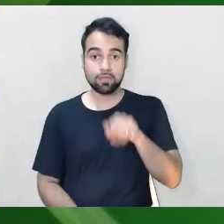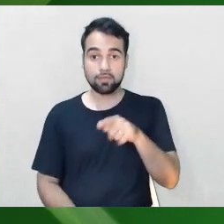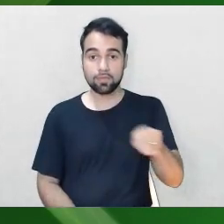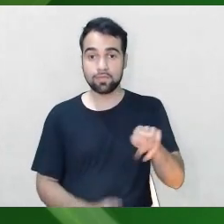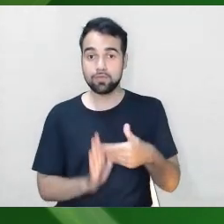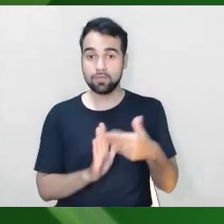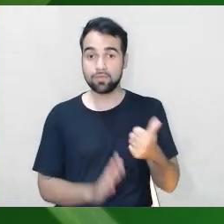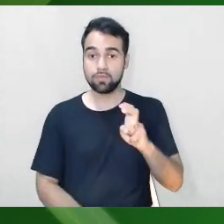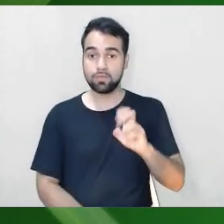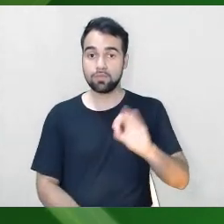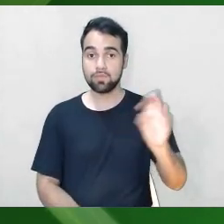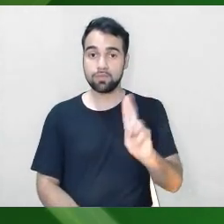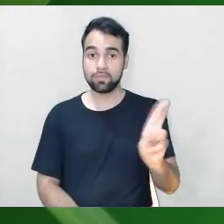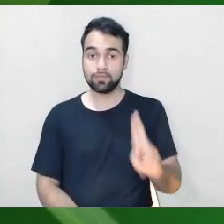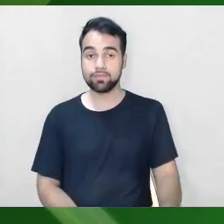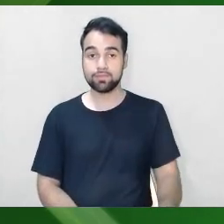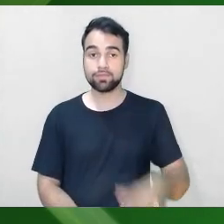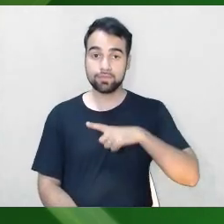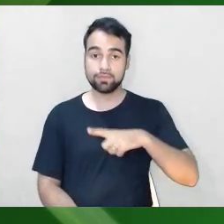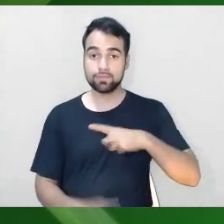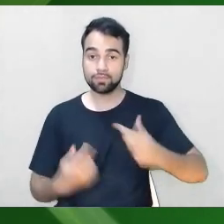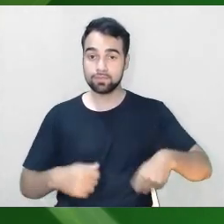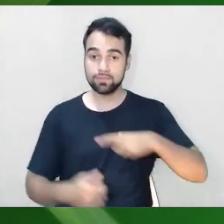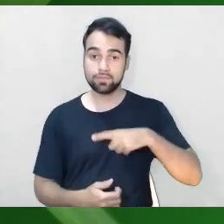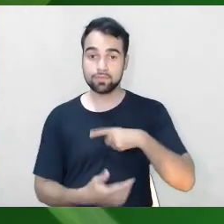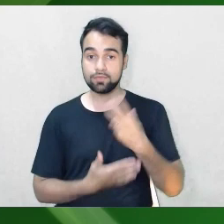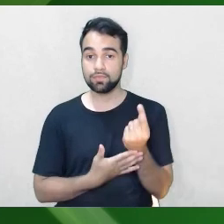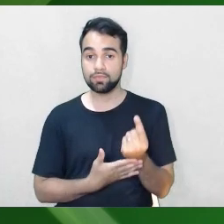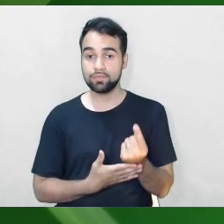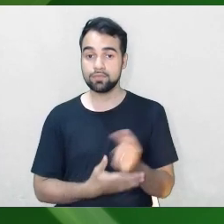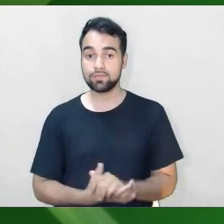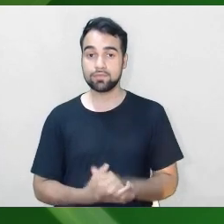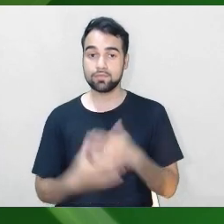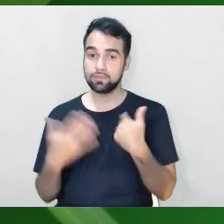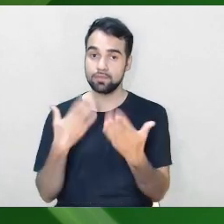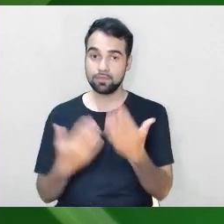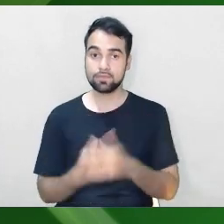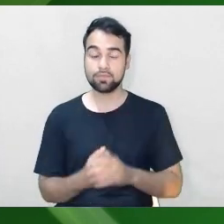on the Mr. John, who was going to take 50 real on the ATM,